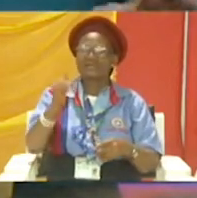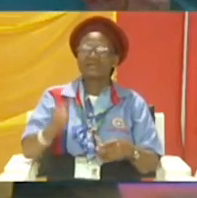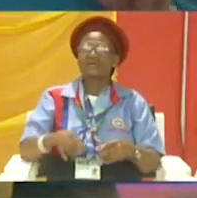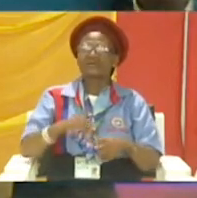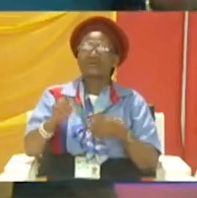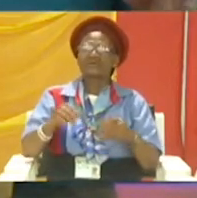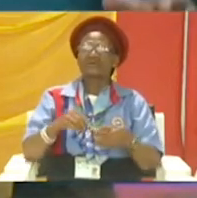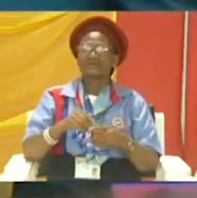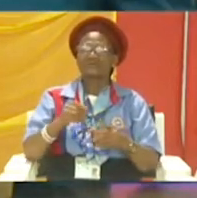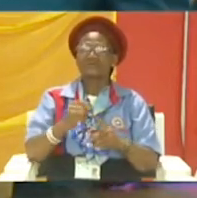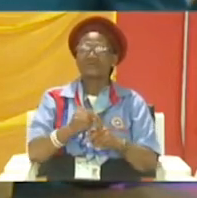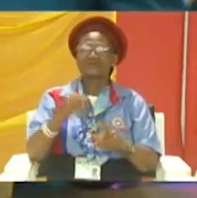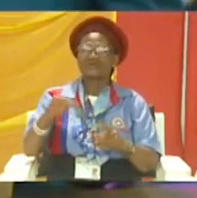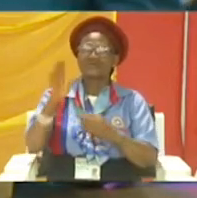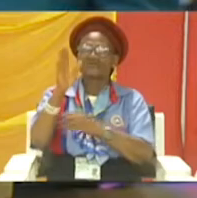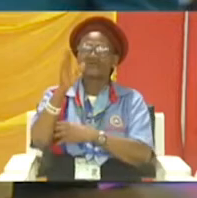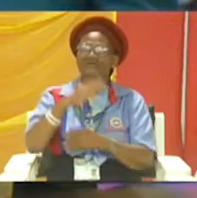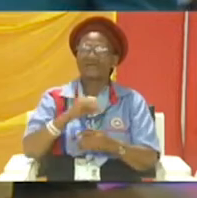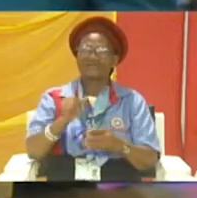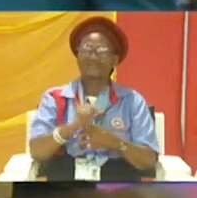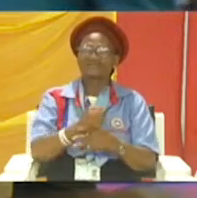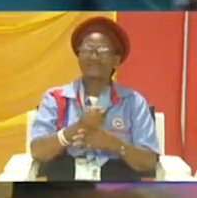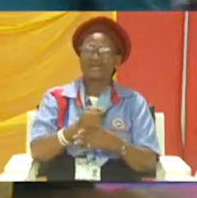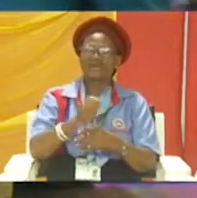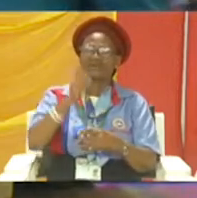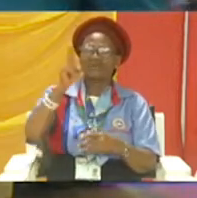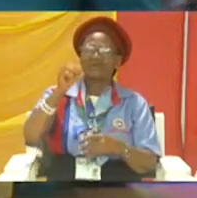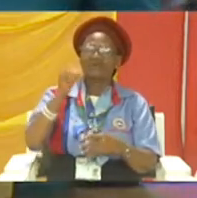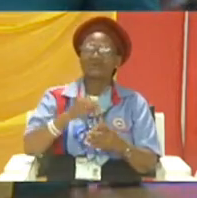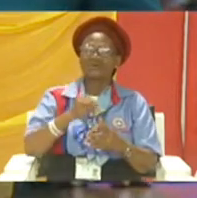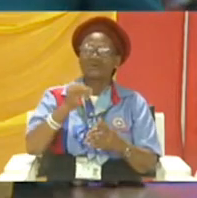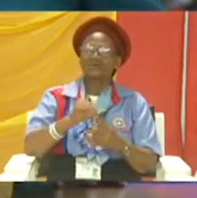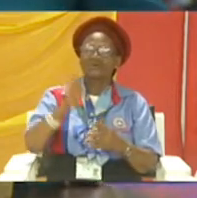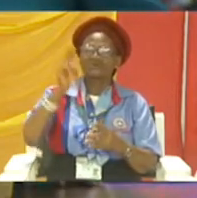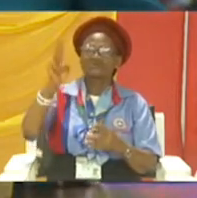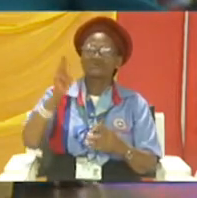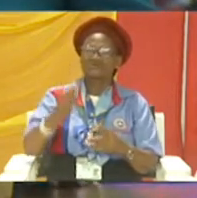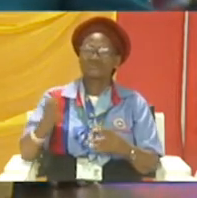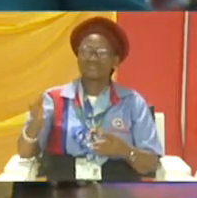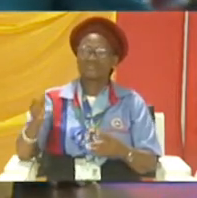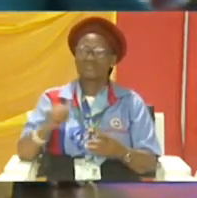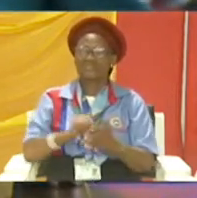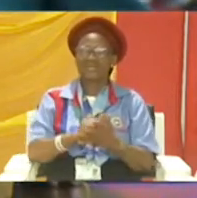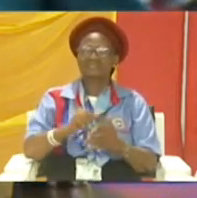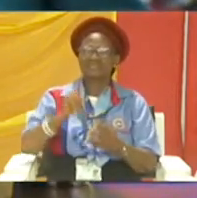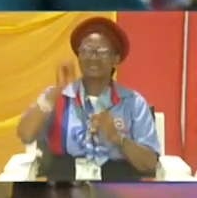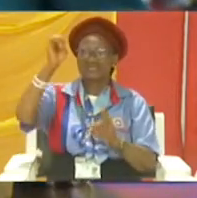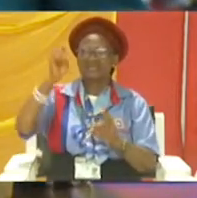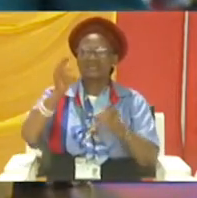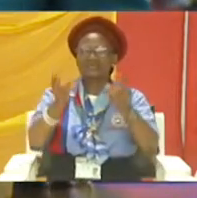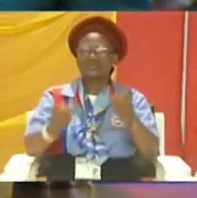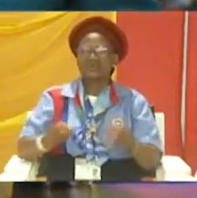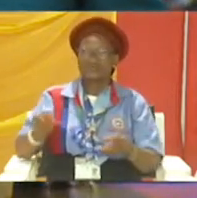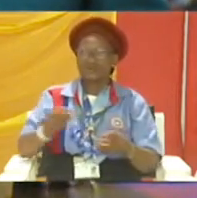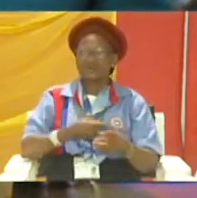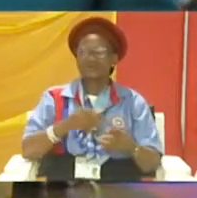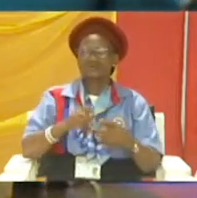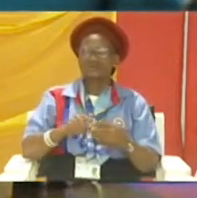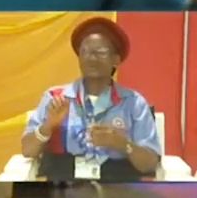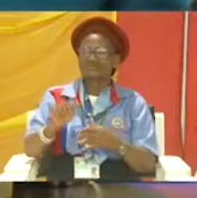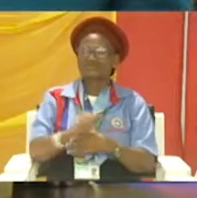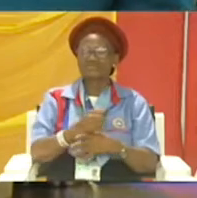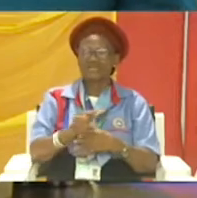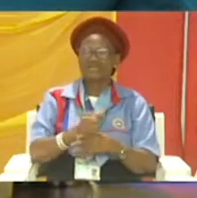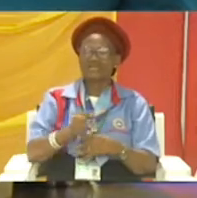and share one or two things God will want us to share. I will not see no oro Olorun lati ba wa se ajopin ohun ti Olorun fe ki a jo so.